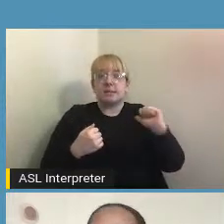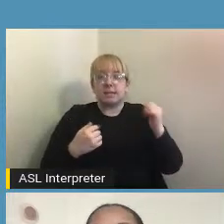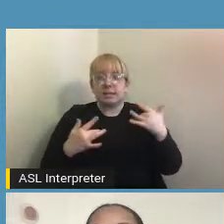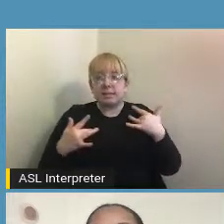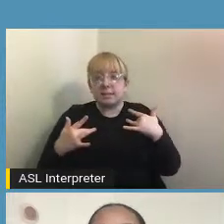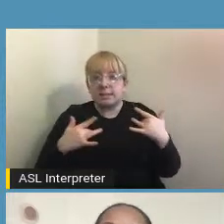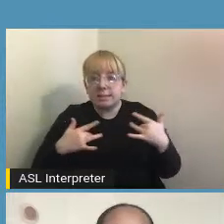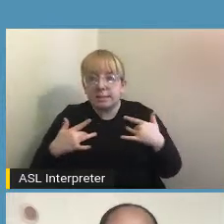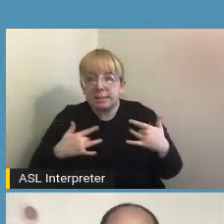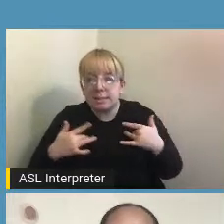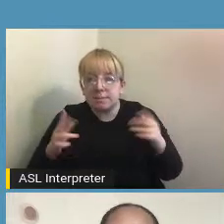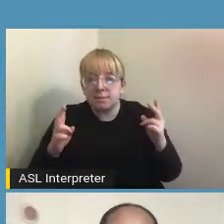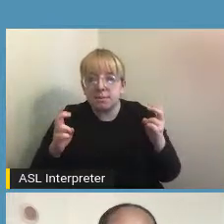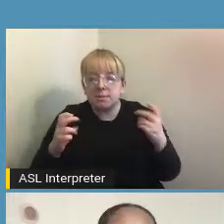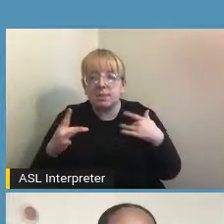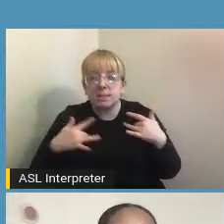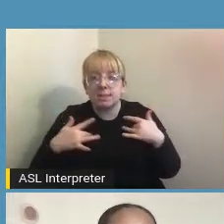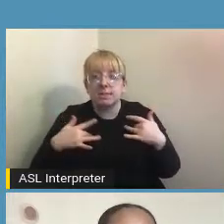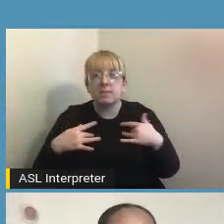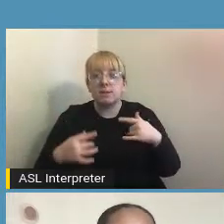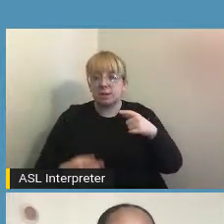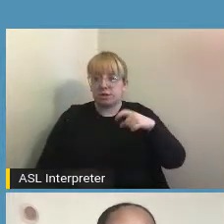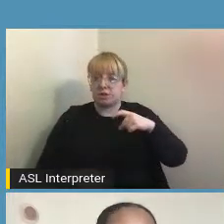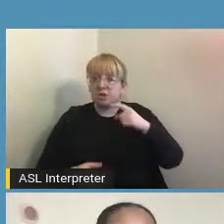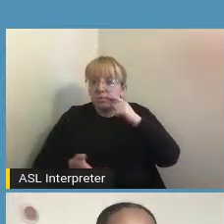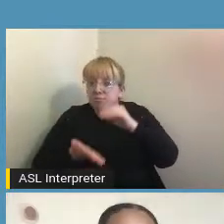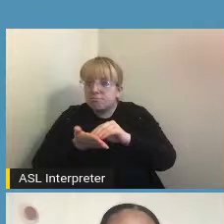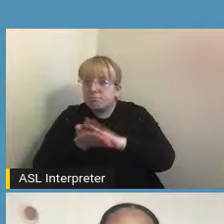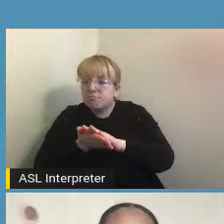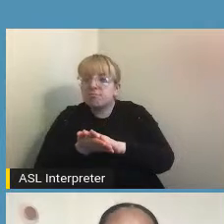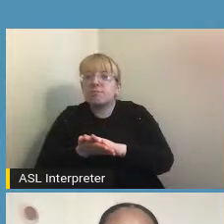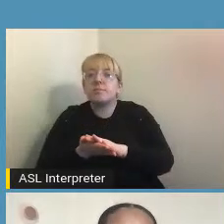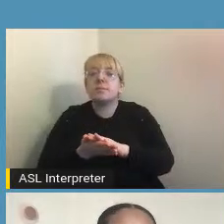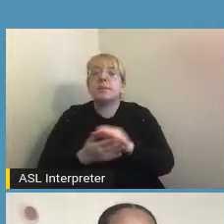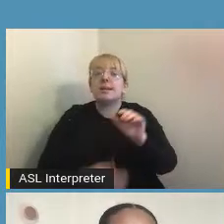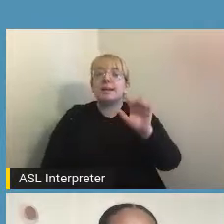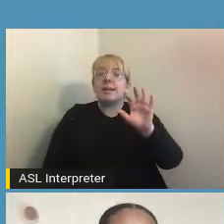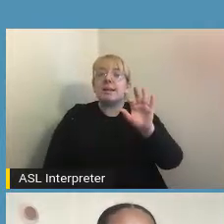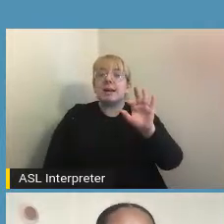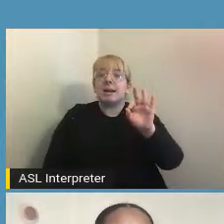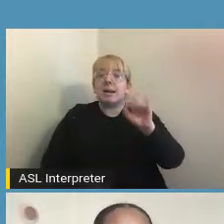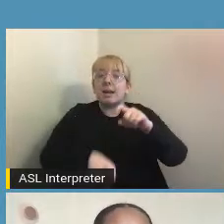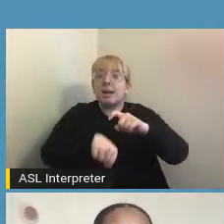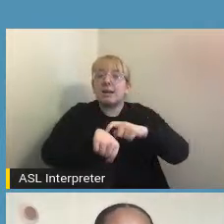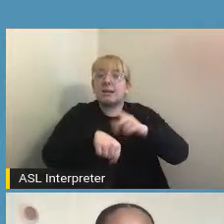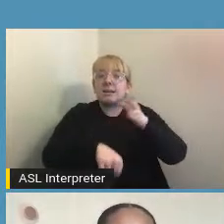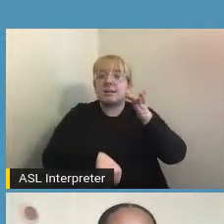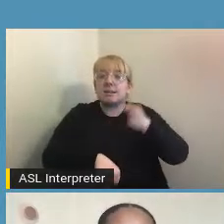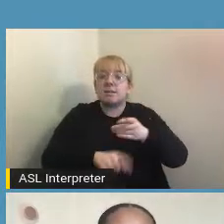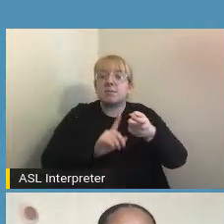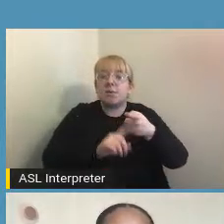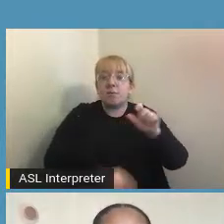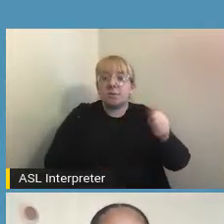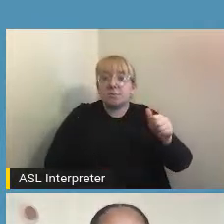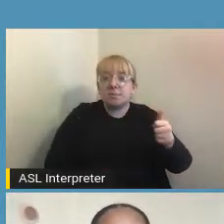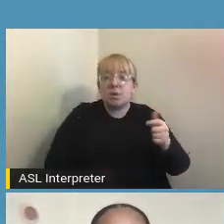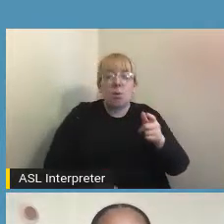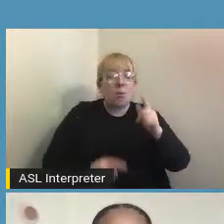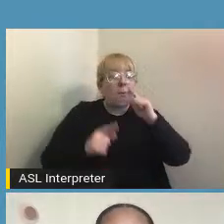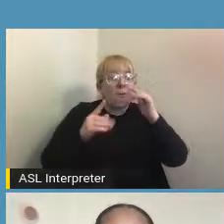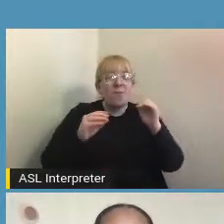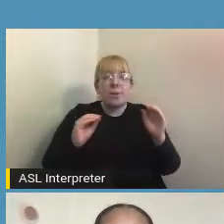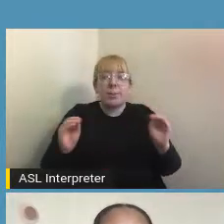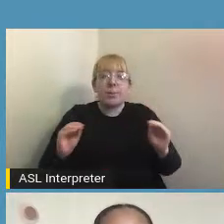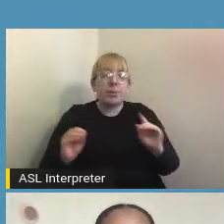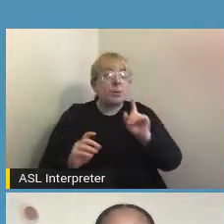noted? 9 times out of 10, hopefully there won't be anything that's extremely critical, but